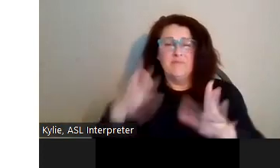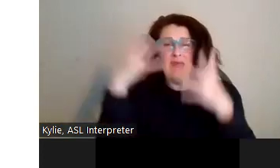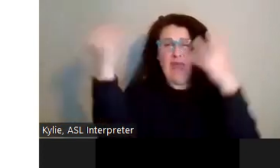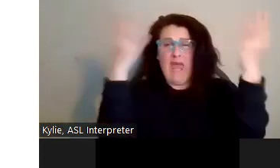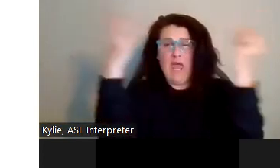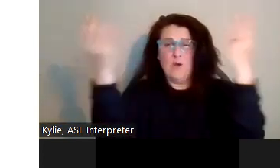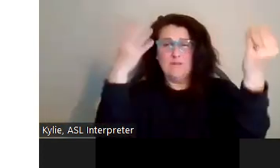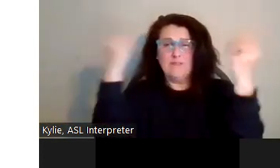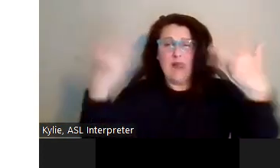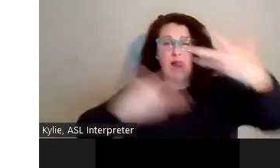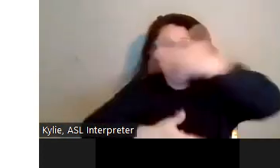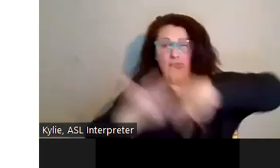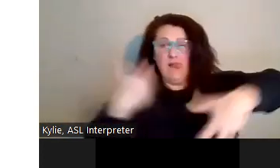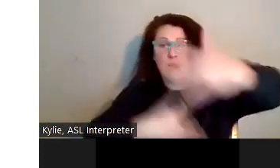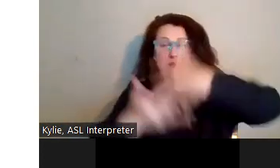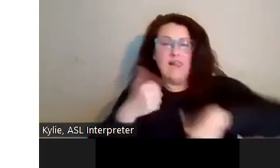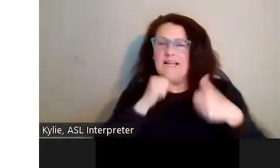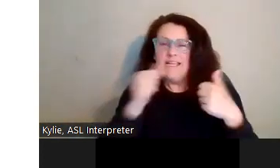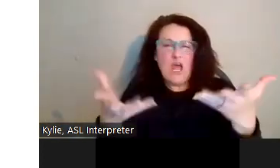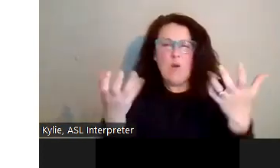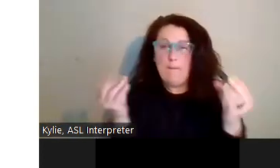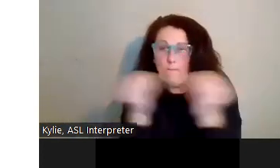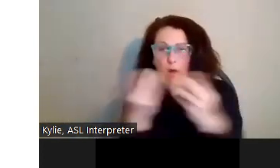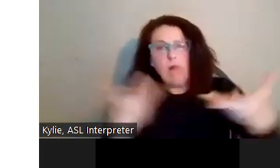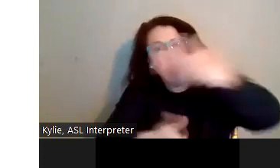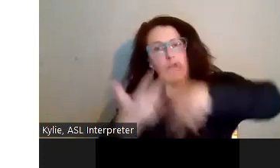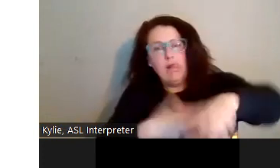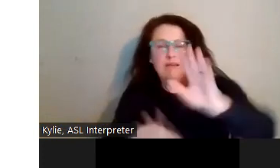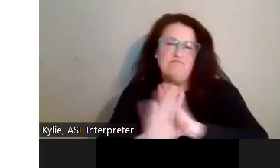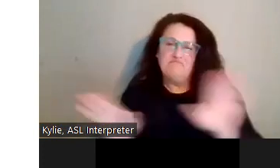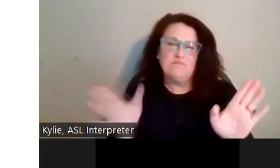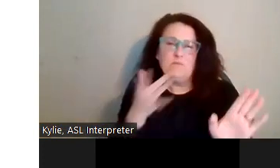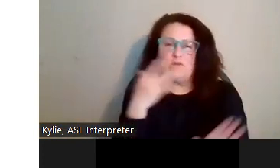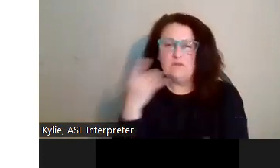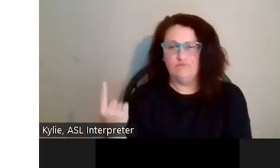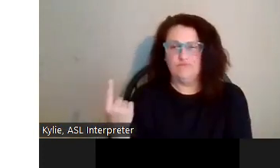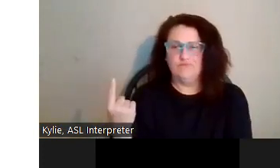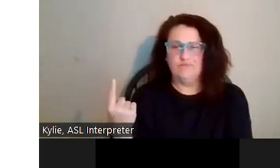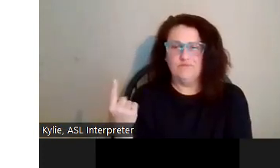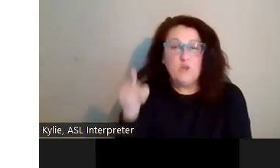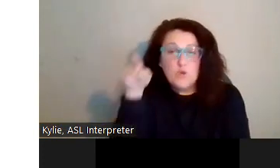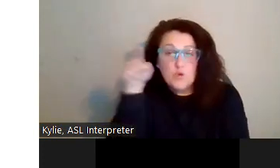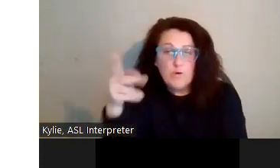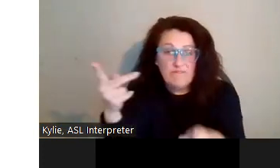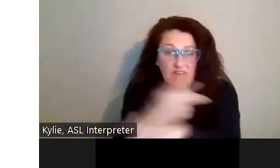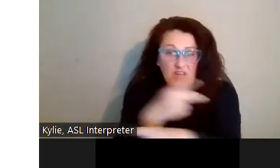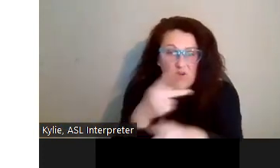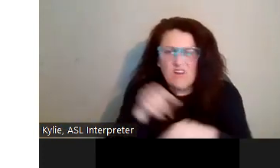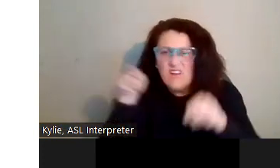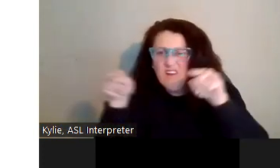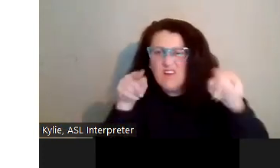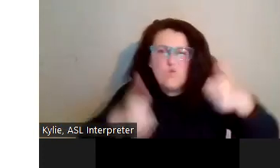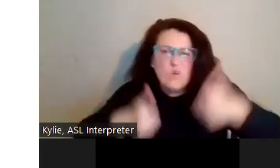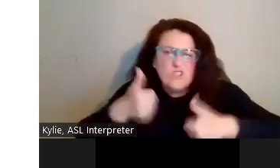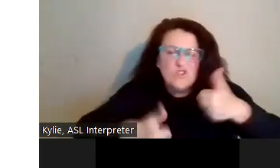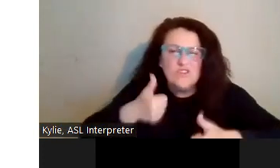of their job and they weren't looking for more within it. So you really have to kind of figure out what's going to work for you and what's going to help you